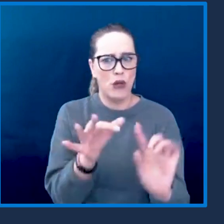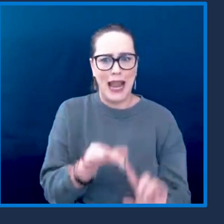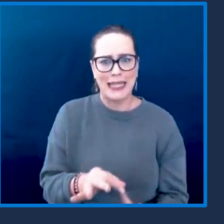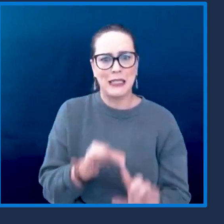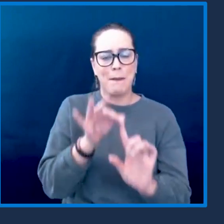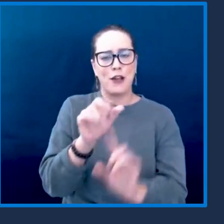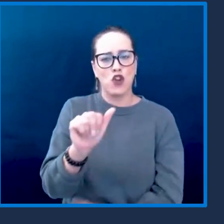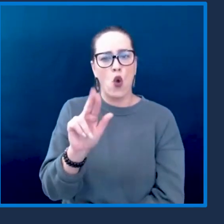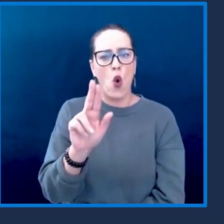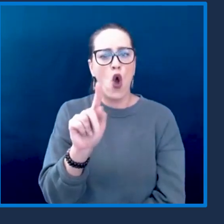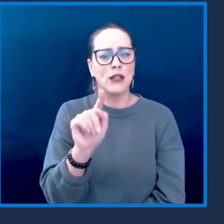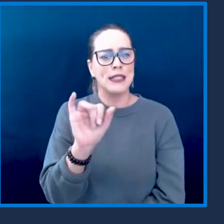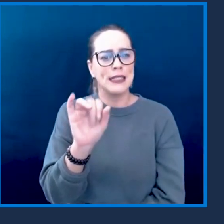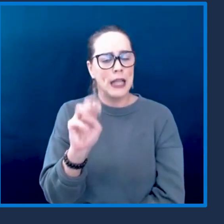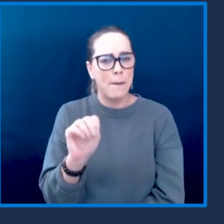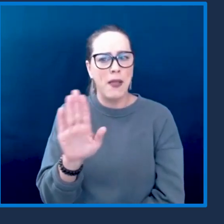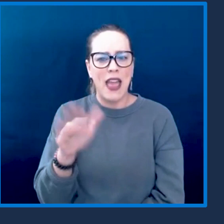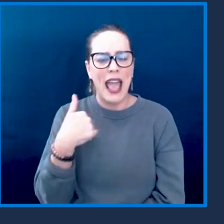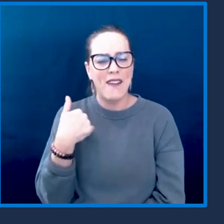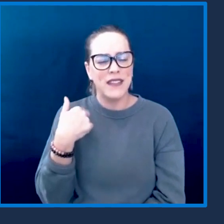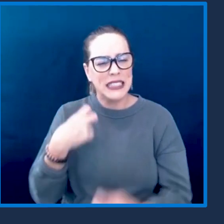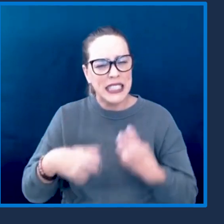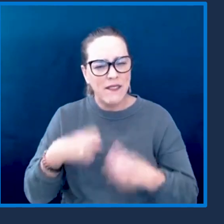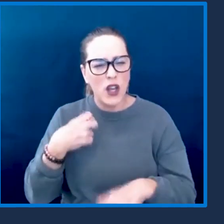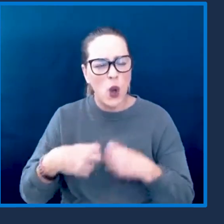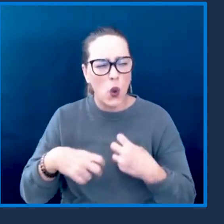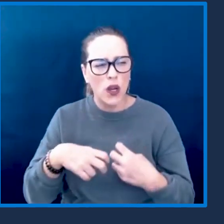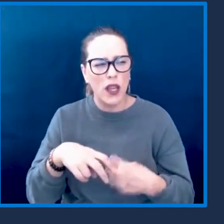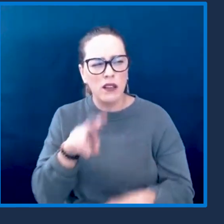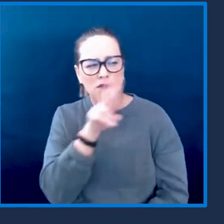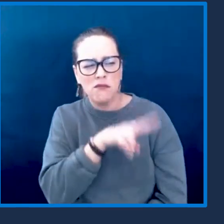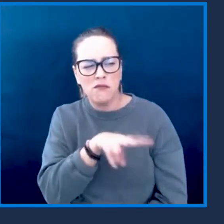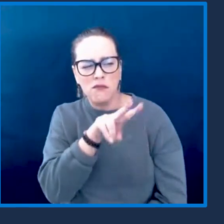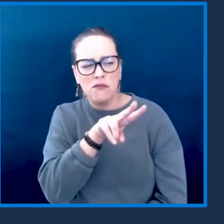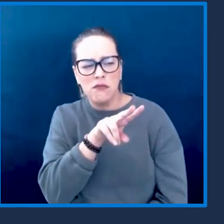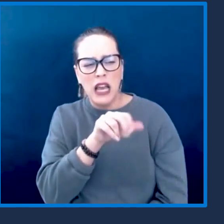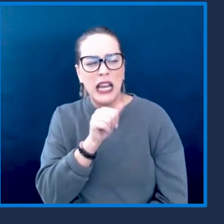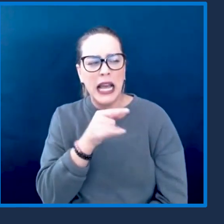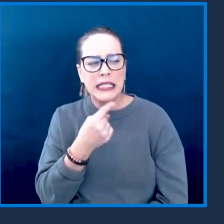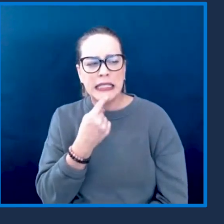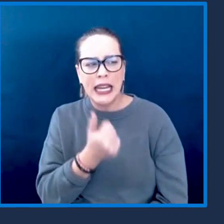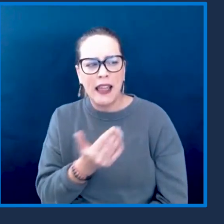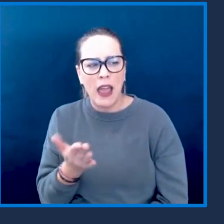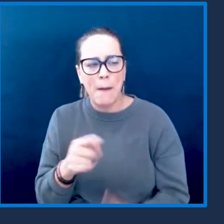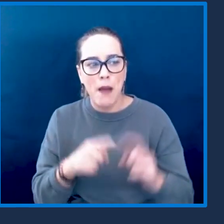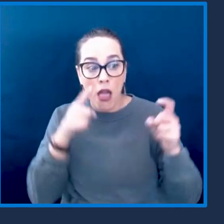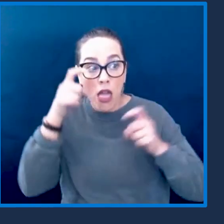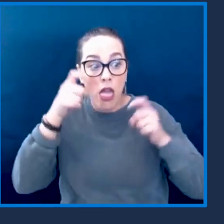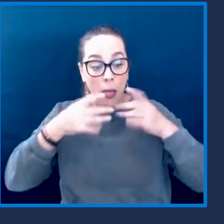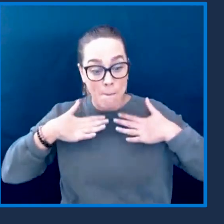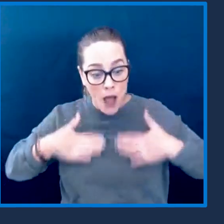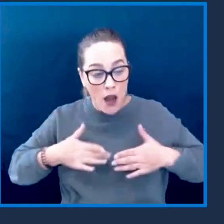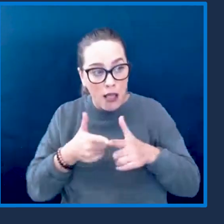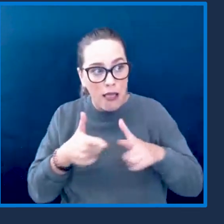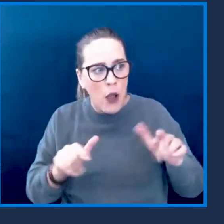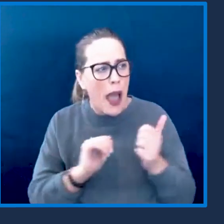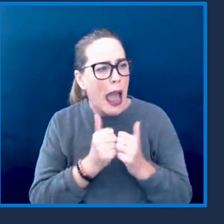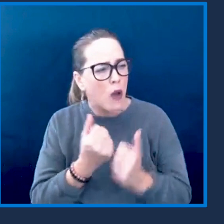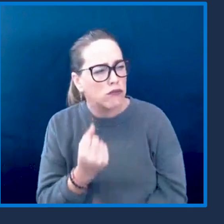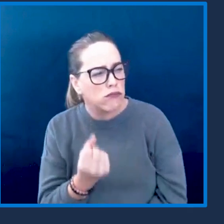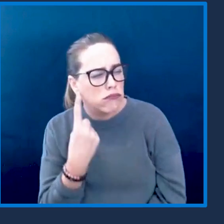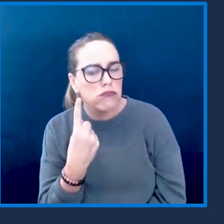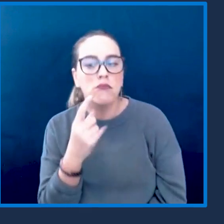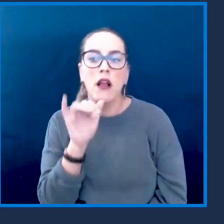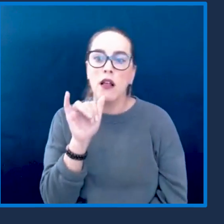have difficulty decoding nonverbal communication. So this is a picture of an iceberg, and it shows at the top surface culture,